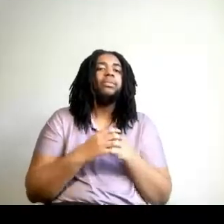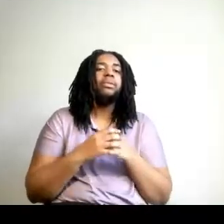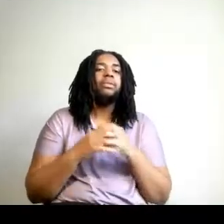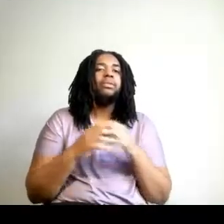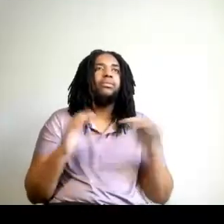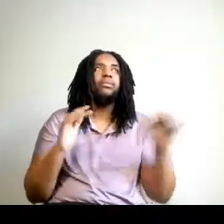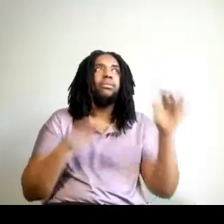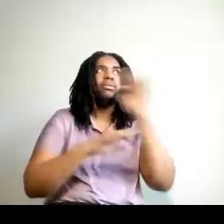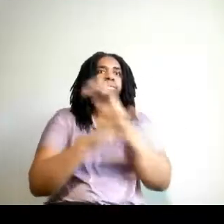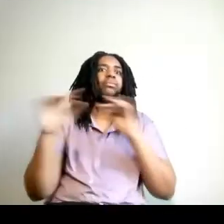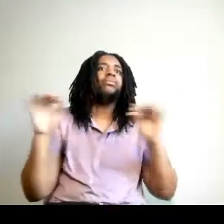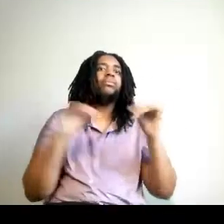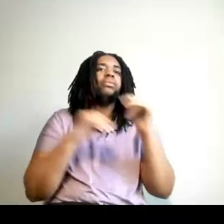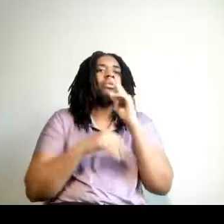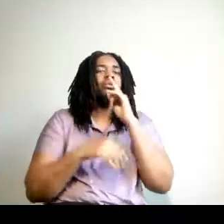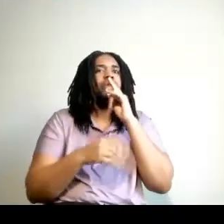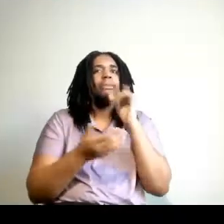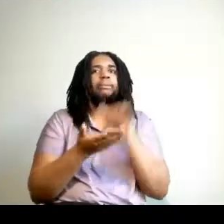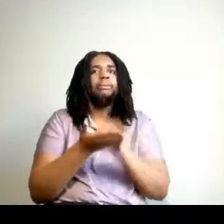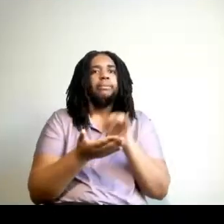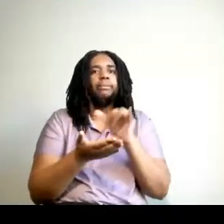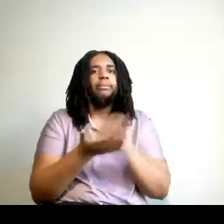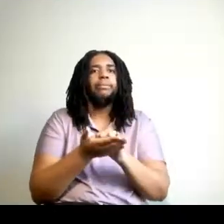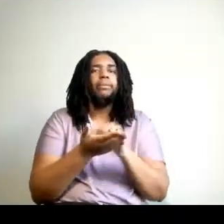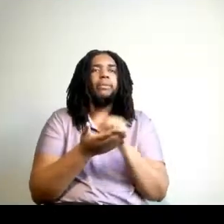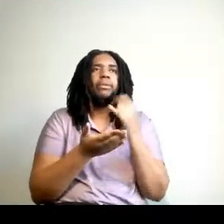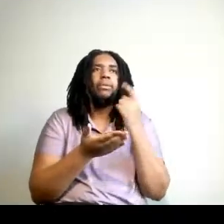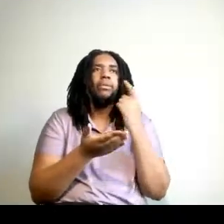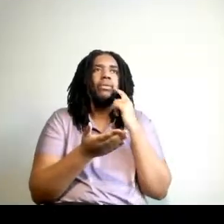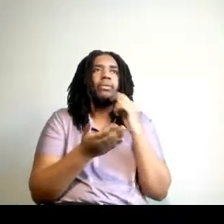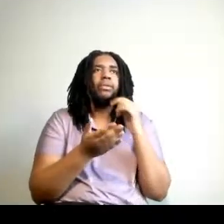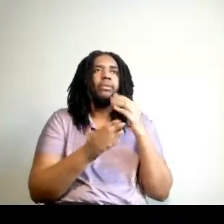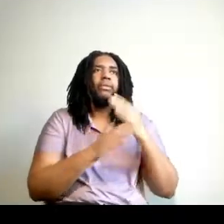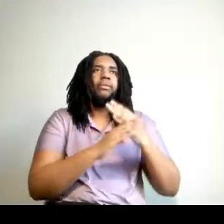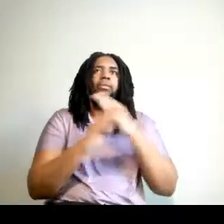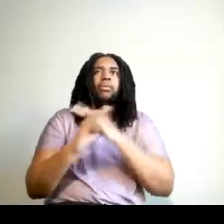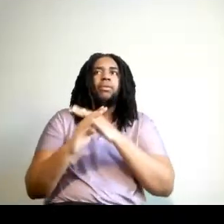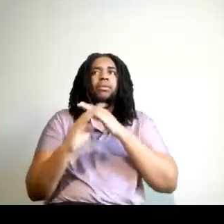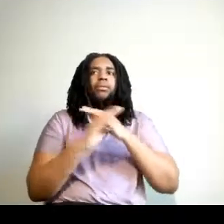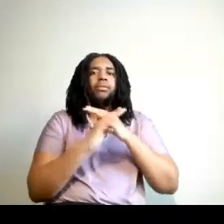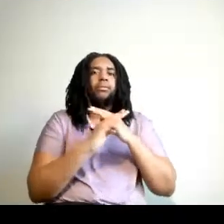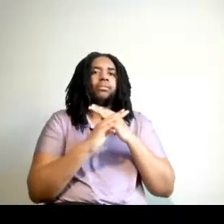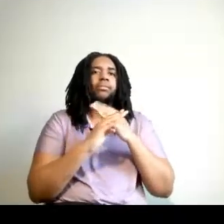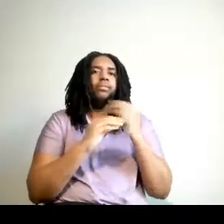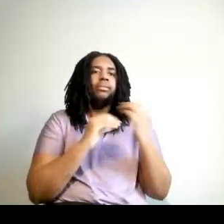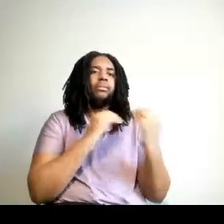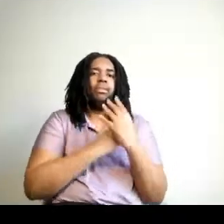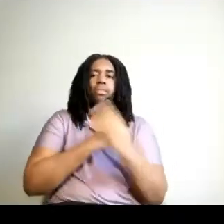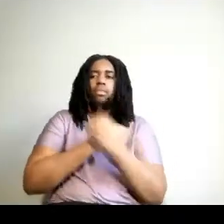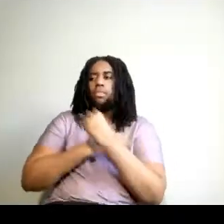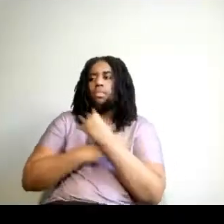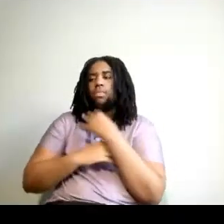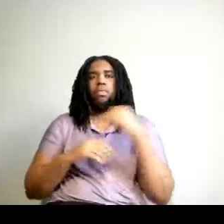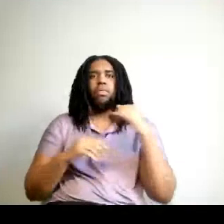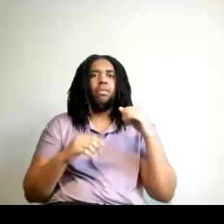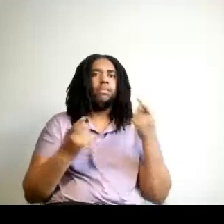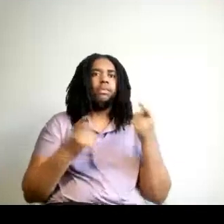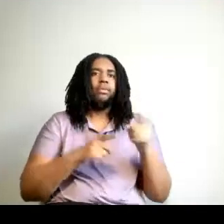around us, and it's really impossible for any of us to kind of avoid being affected by what's happening in this present